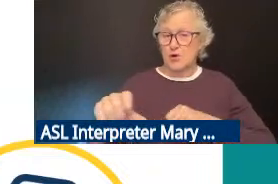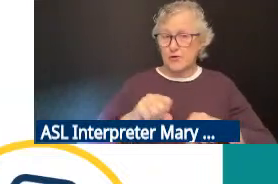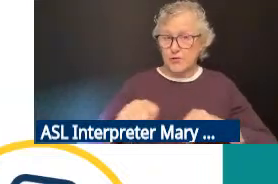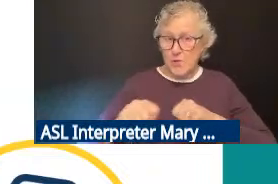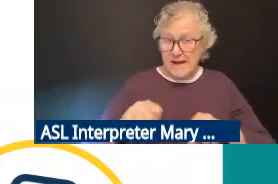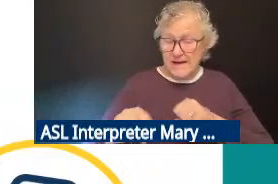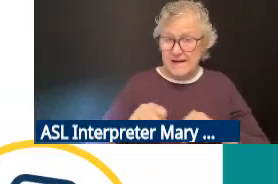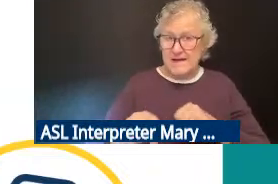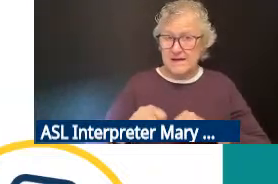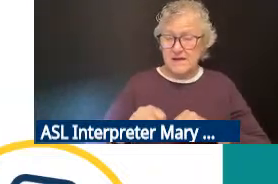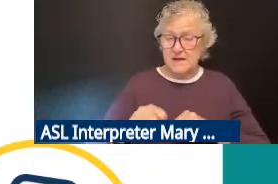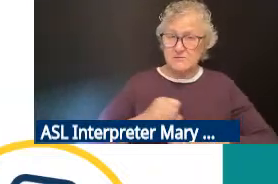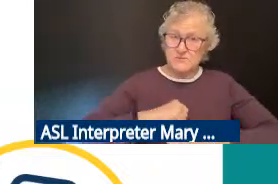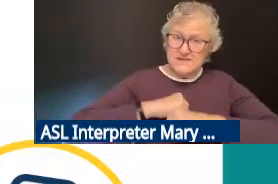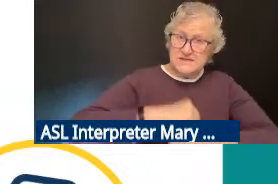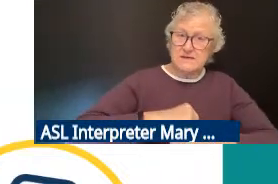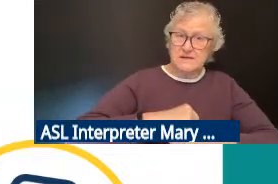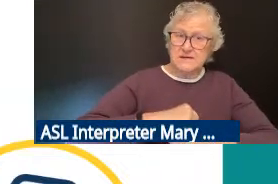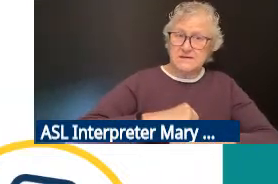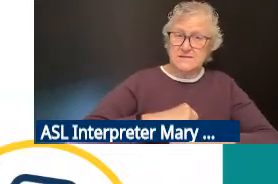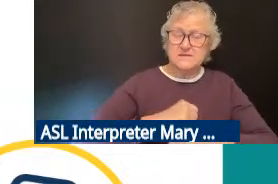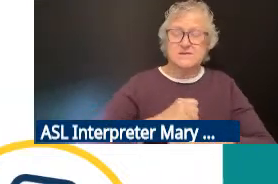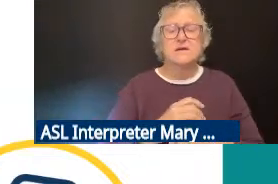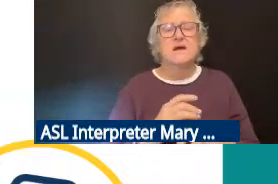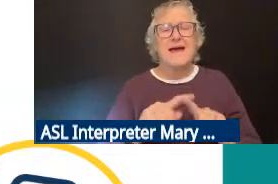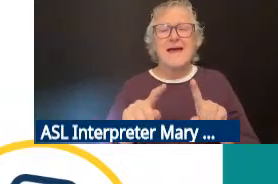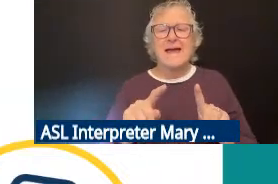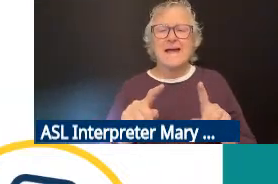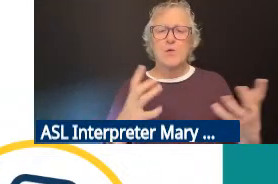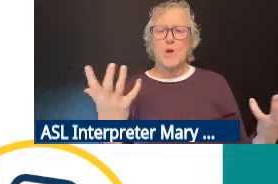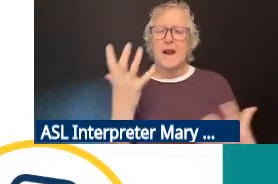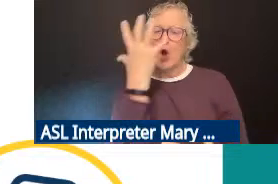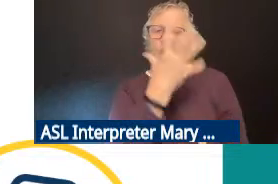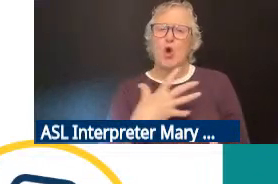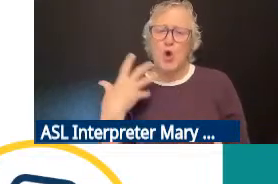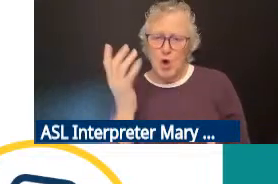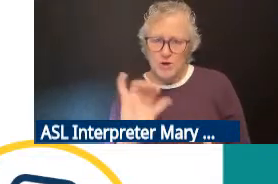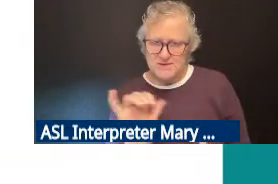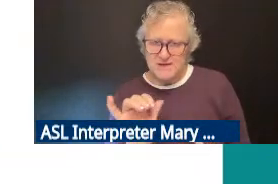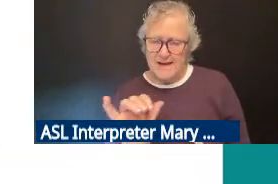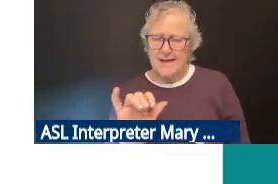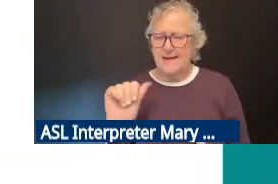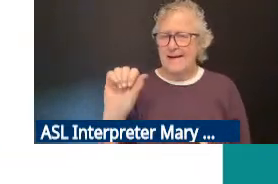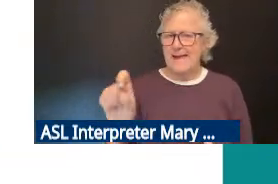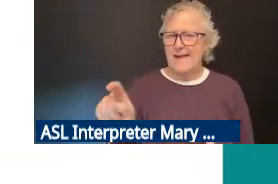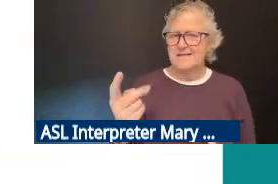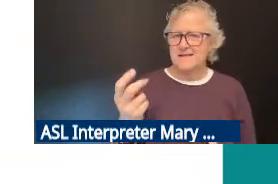specific aesthetics of bridge and different designs within the program area.